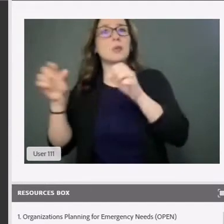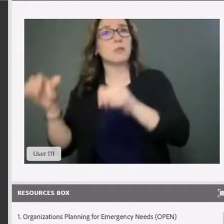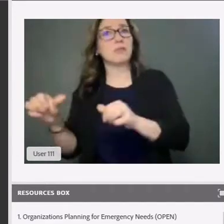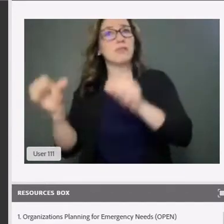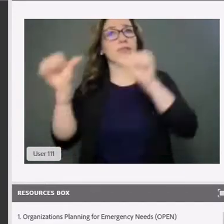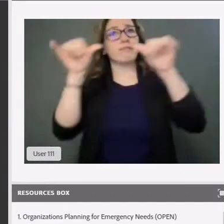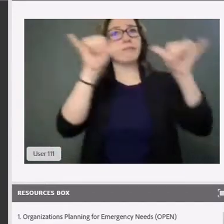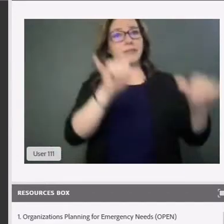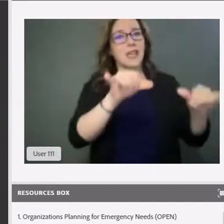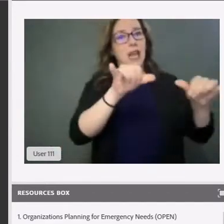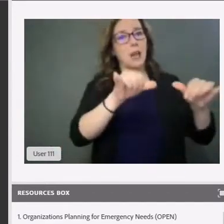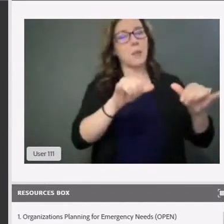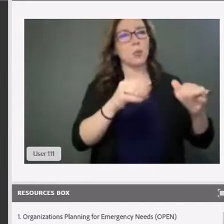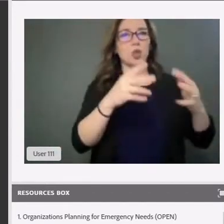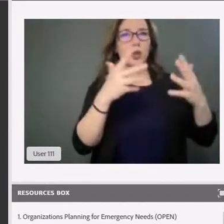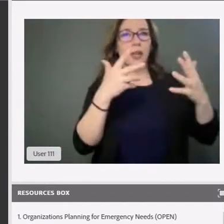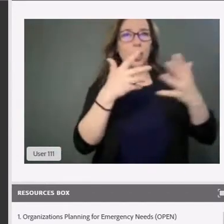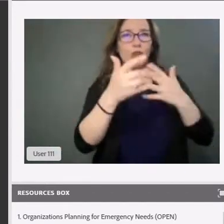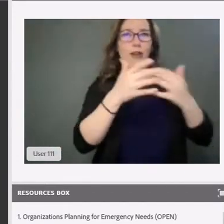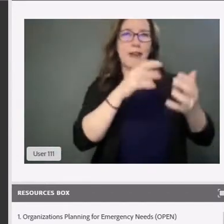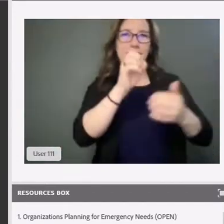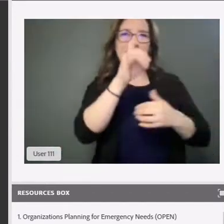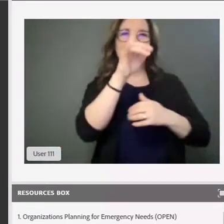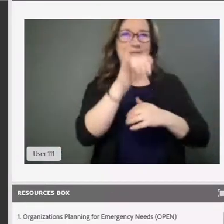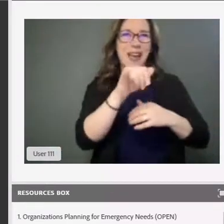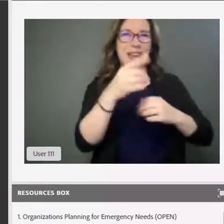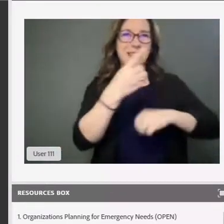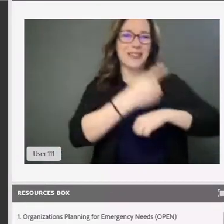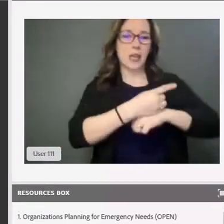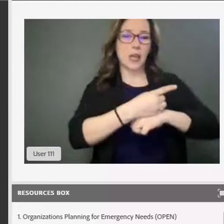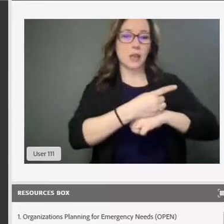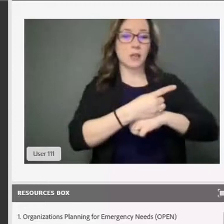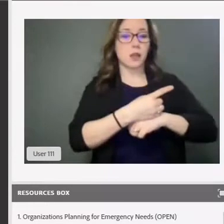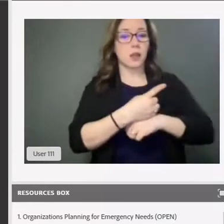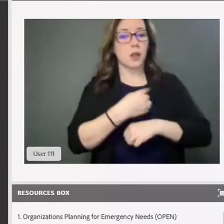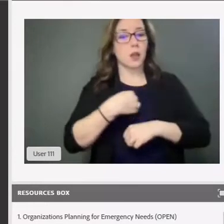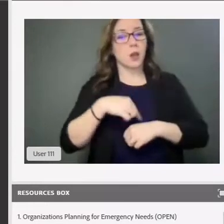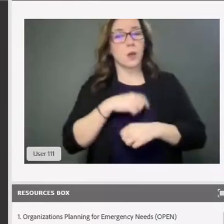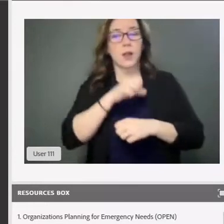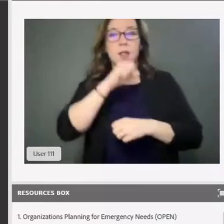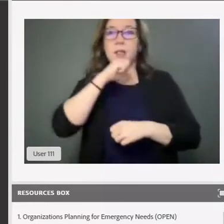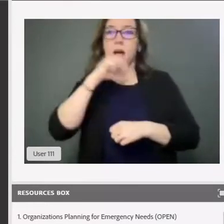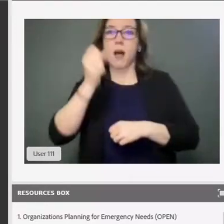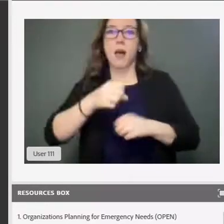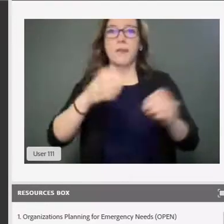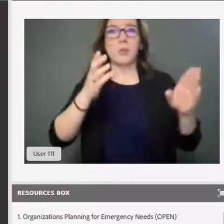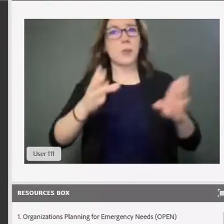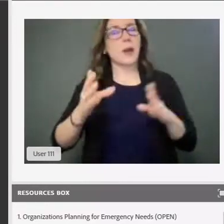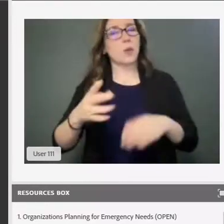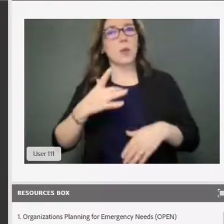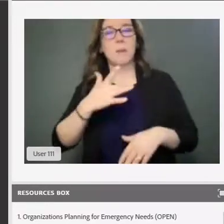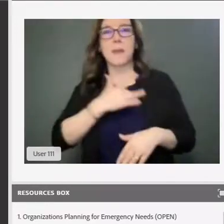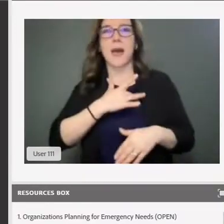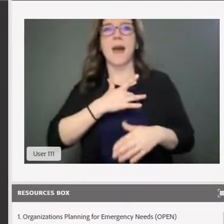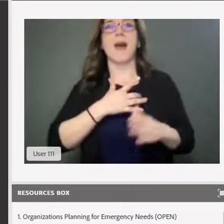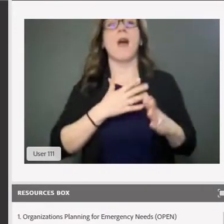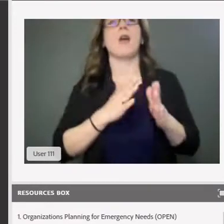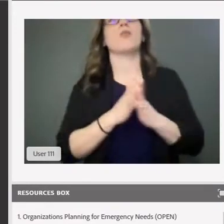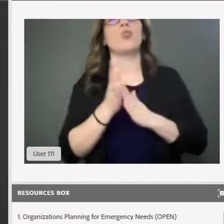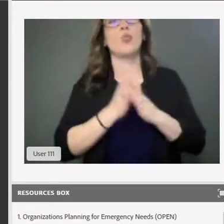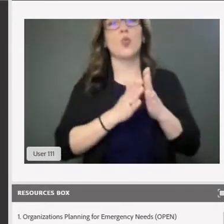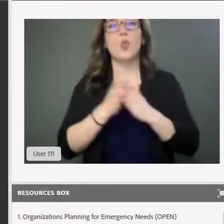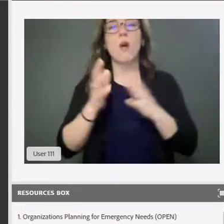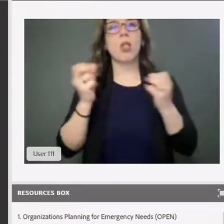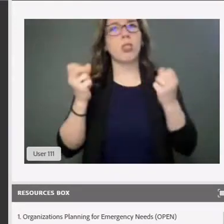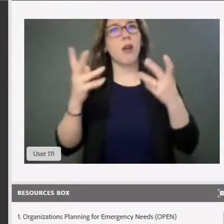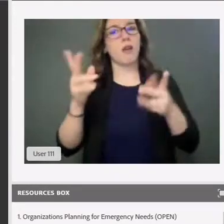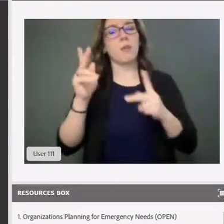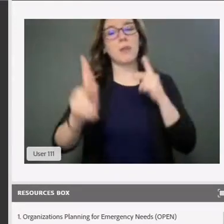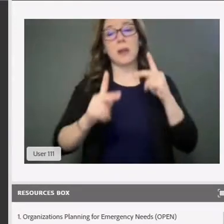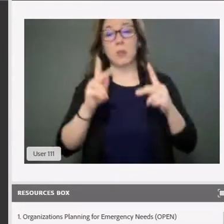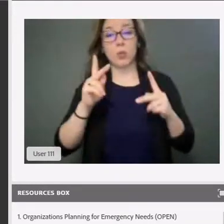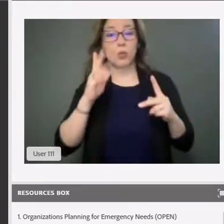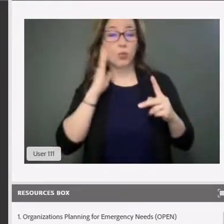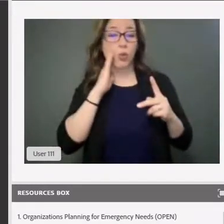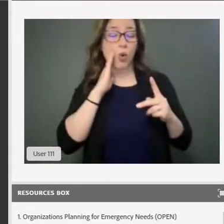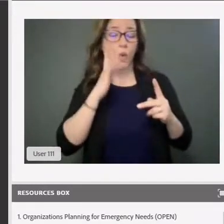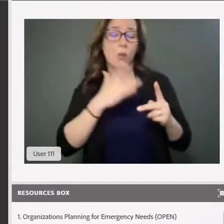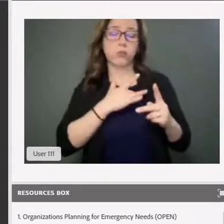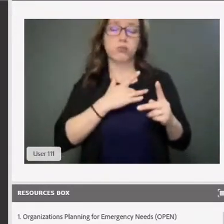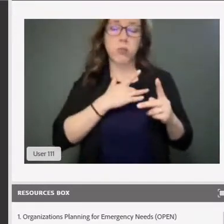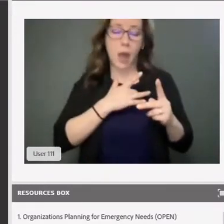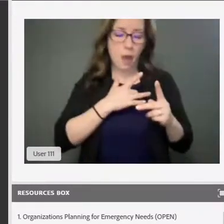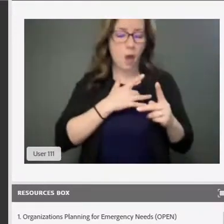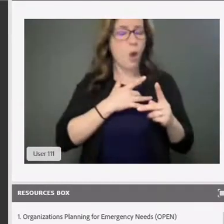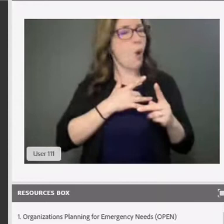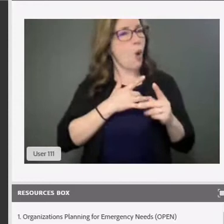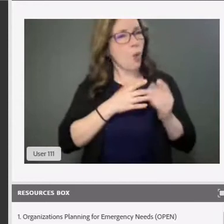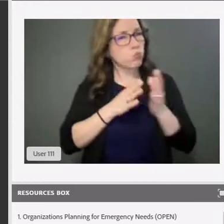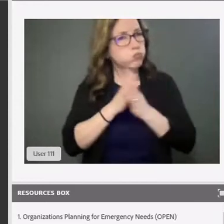on. Our team loves youth preparedness. I can't begin to tell you how passionate we are about this. And I know that a lot of folks out there in the youth are passionate about it as